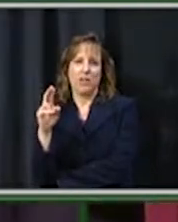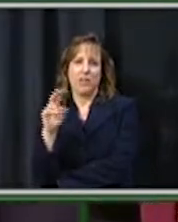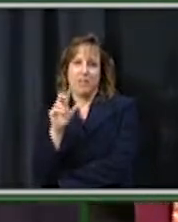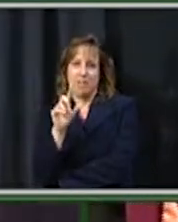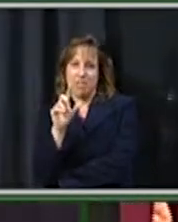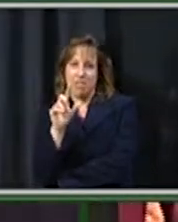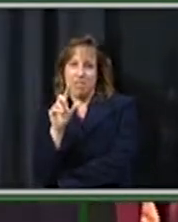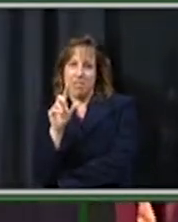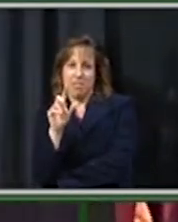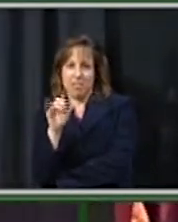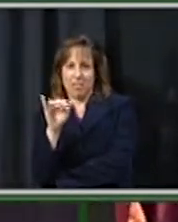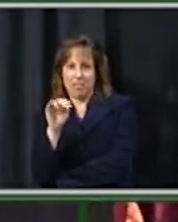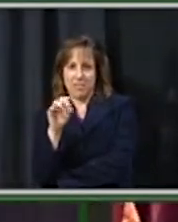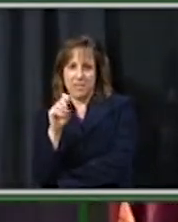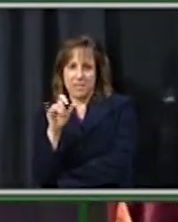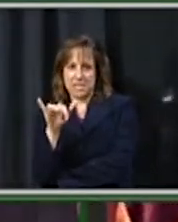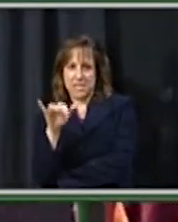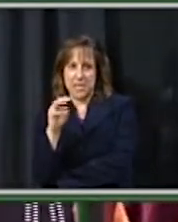Lindsay Mommet.